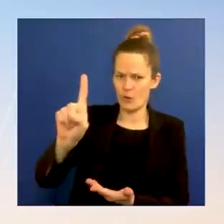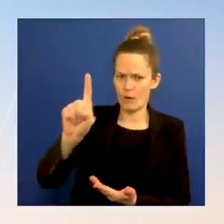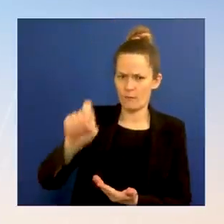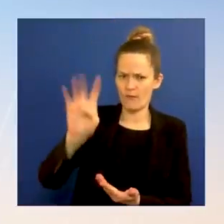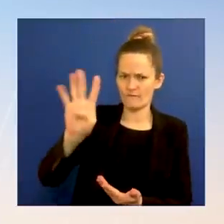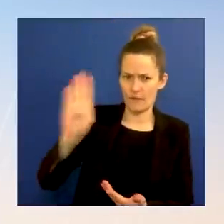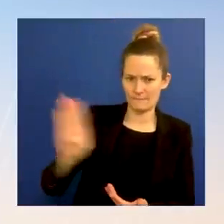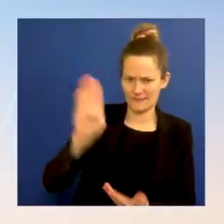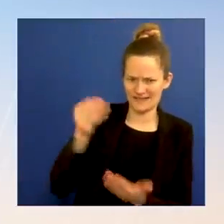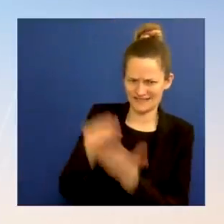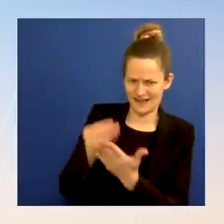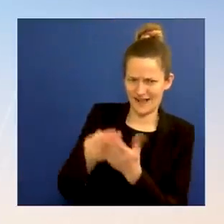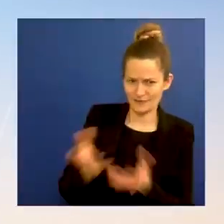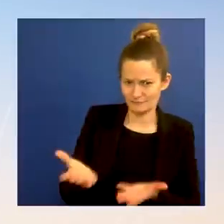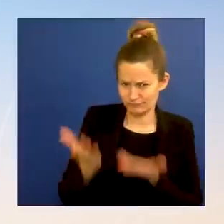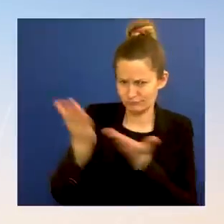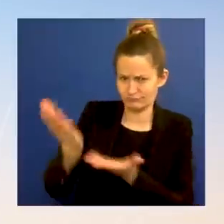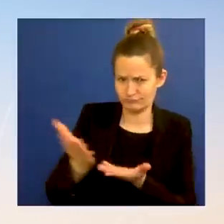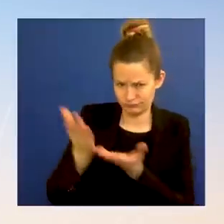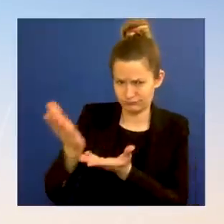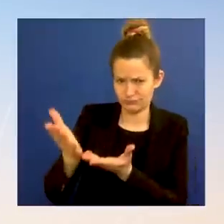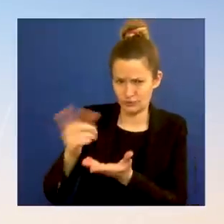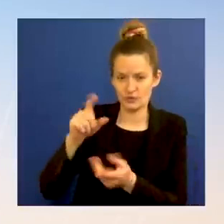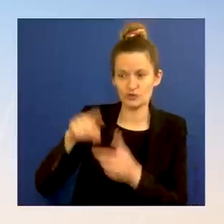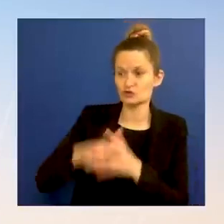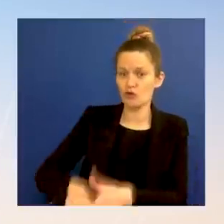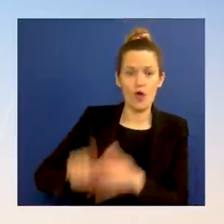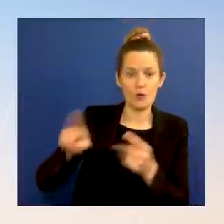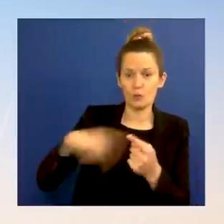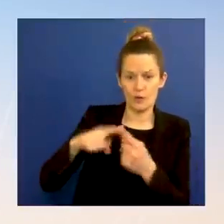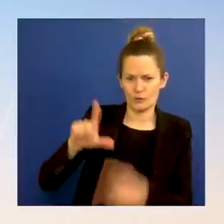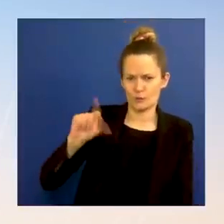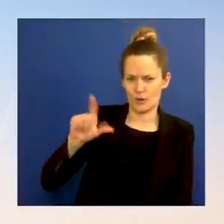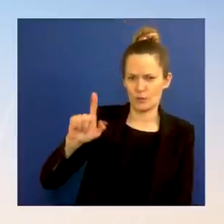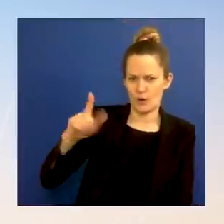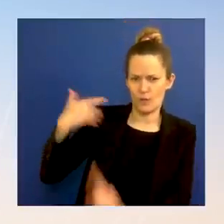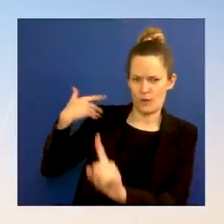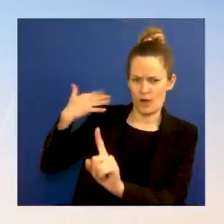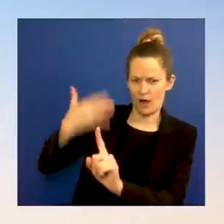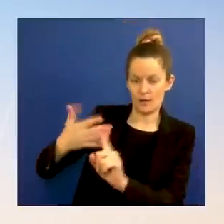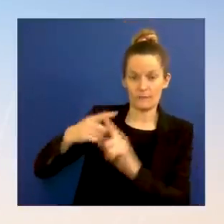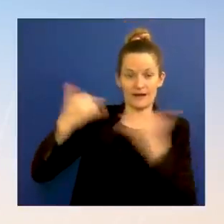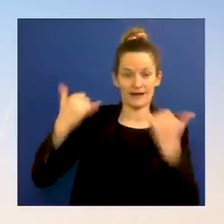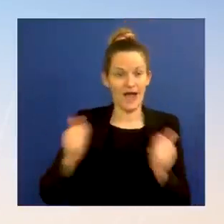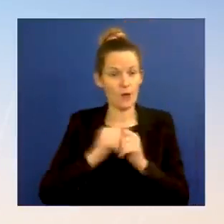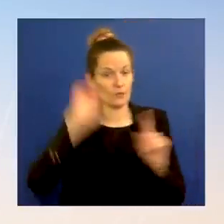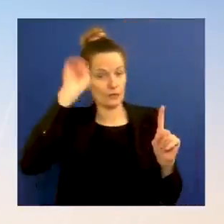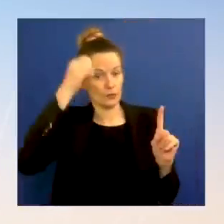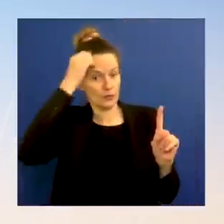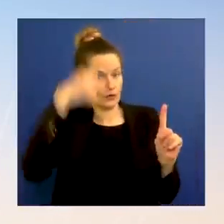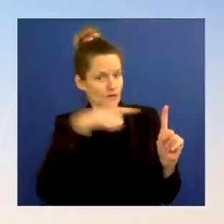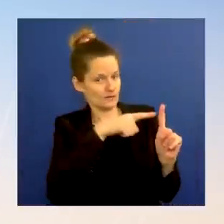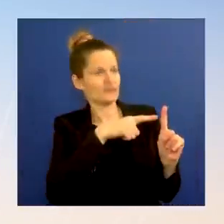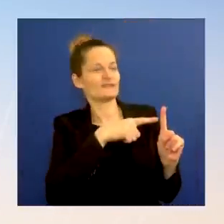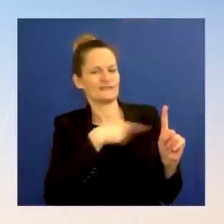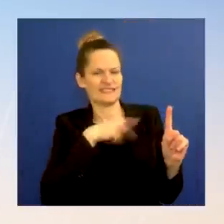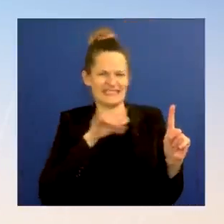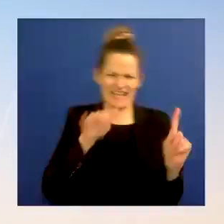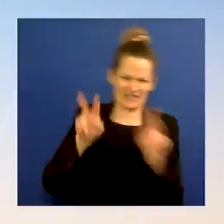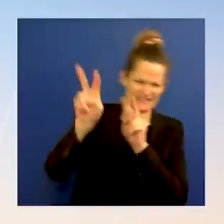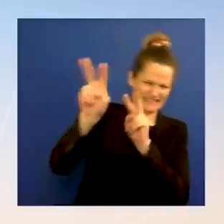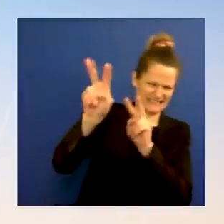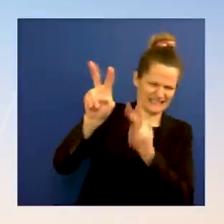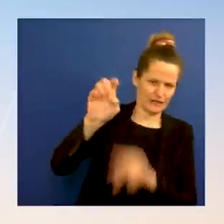2021. And together with our European allies and partners, we are holding Russia accountable for its unjustified and unprovoked invasion. To continue